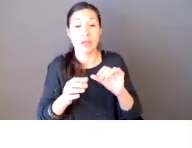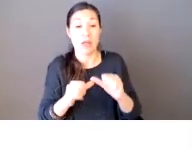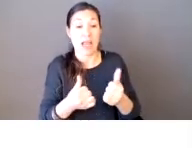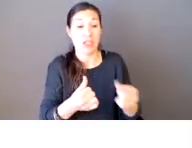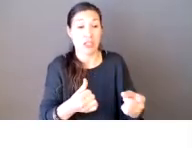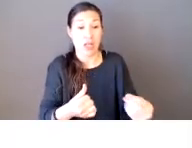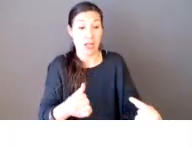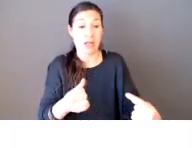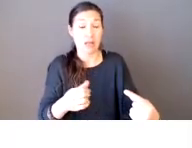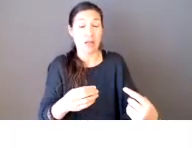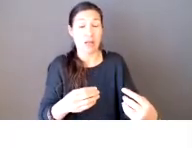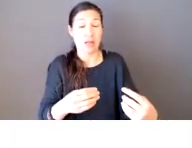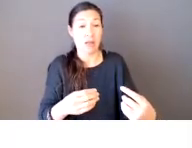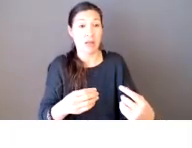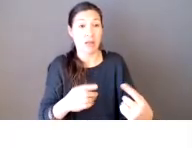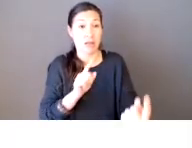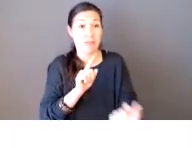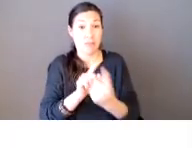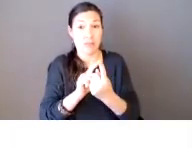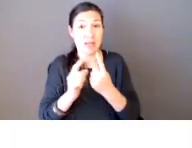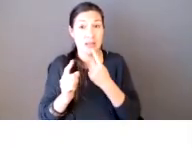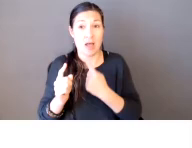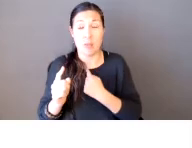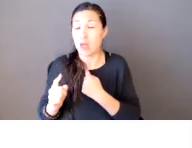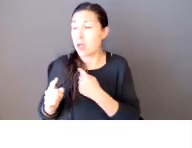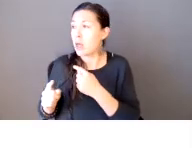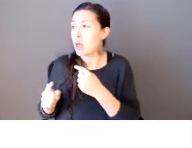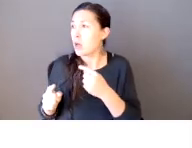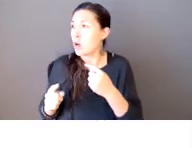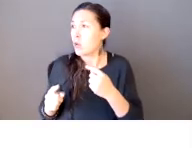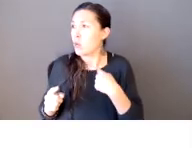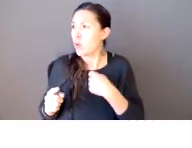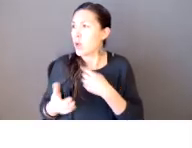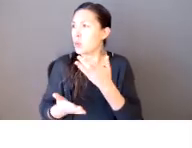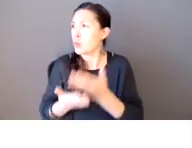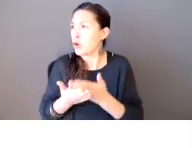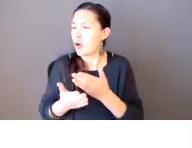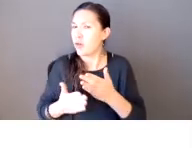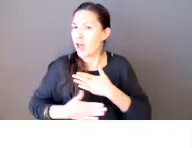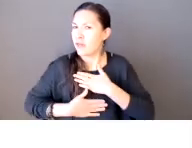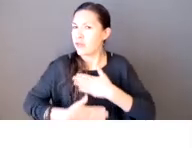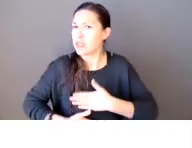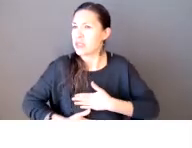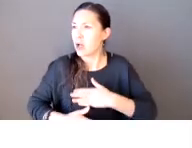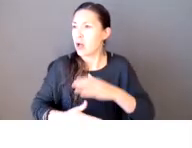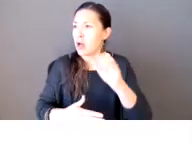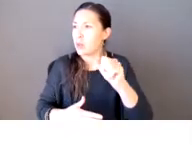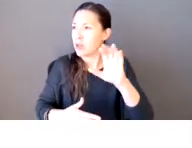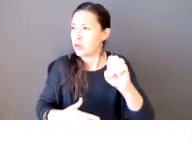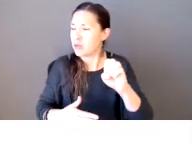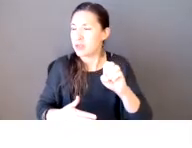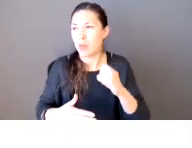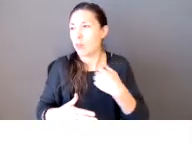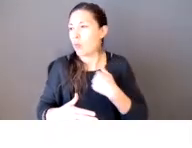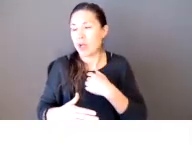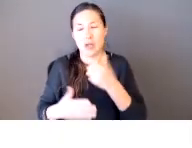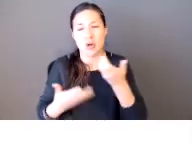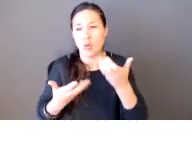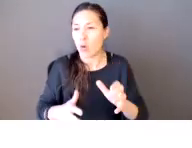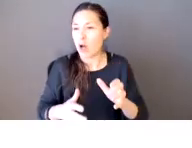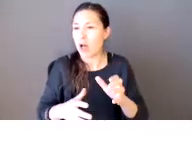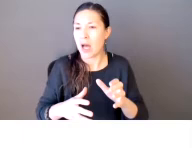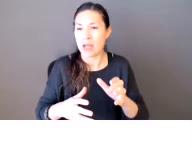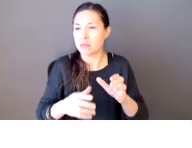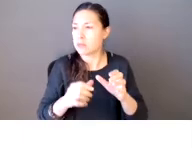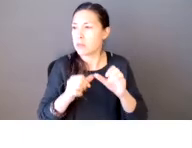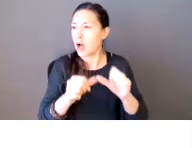to substantiate for physical abuse, but we don't want to put into ongoing services, and these are the reasons. And I would say yes